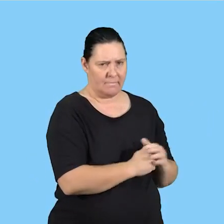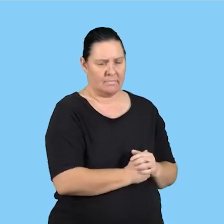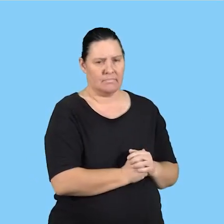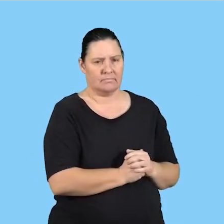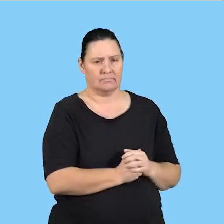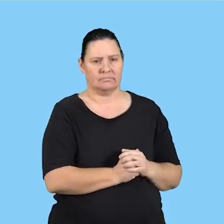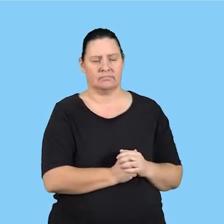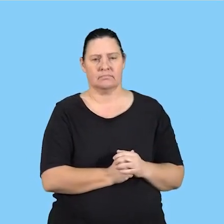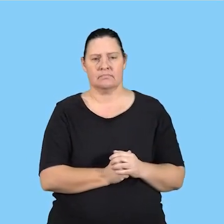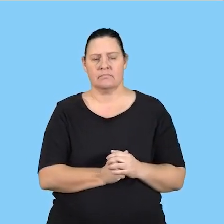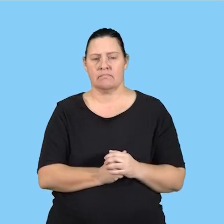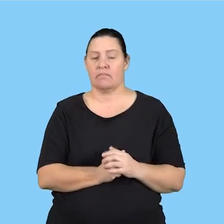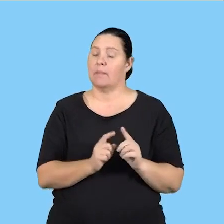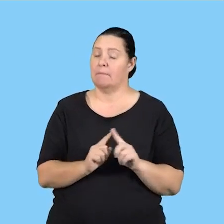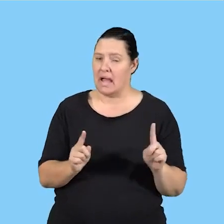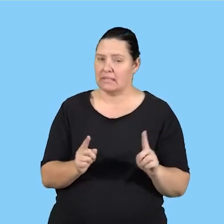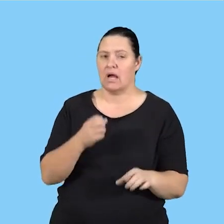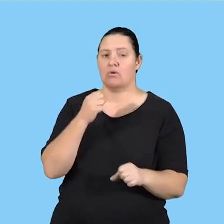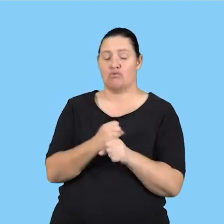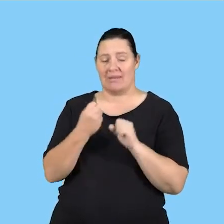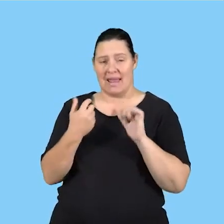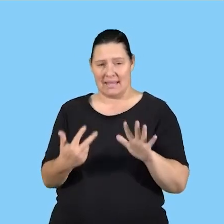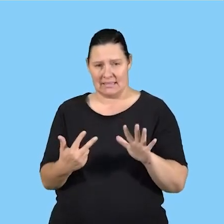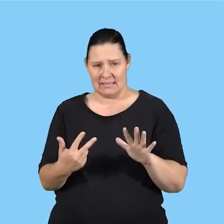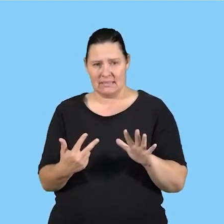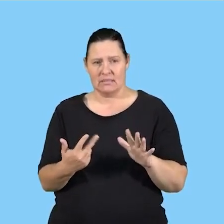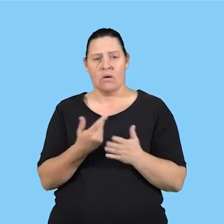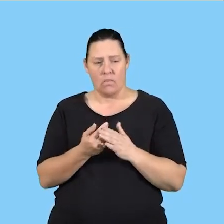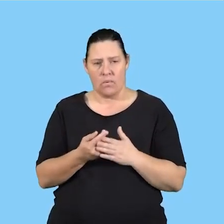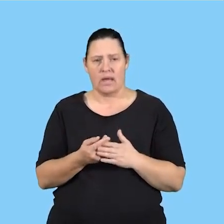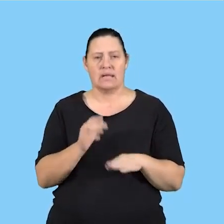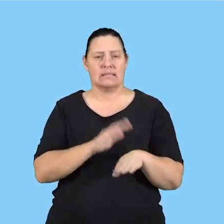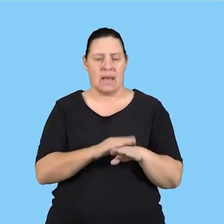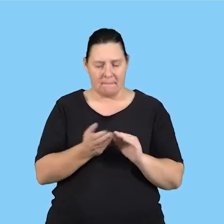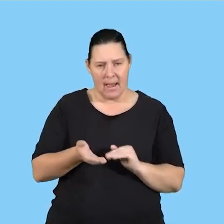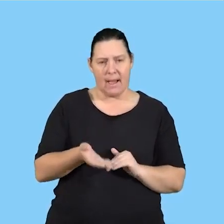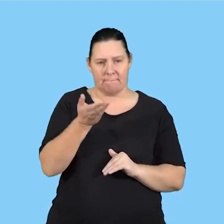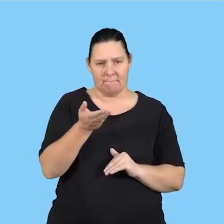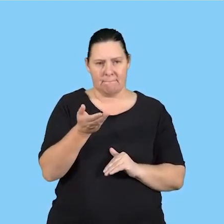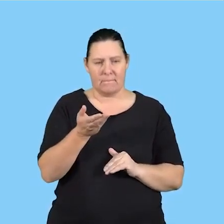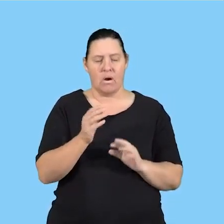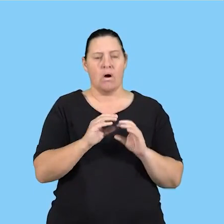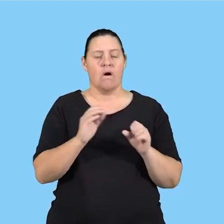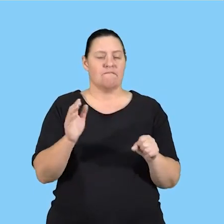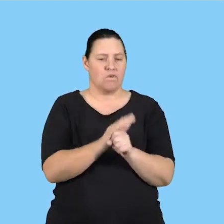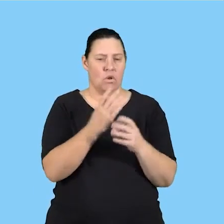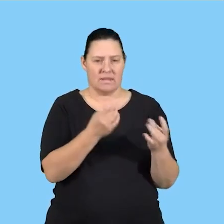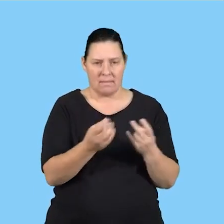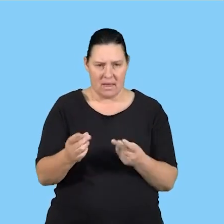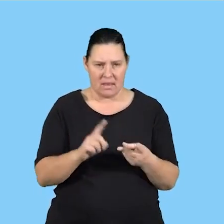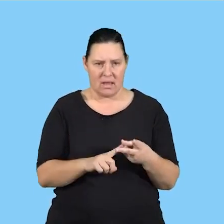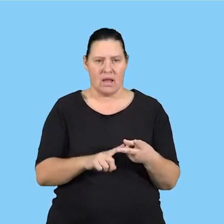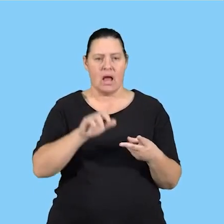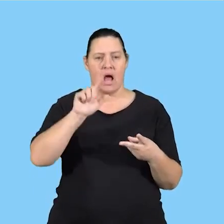time remained as it is. However, with grade 8, we increased the time allocation on whole numbers,